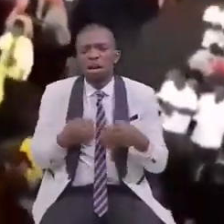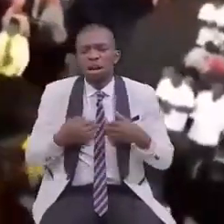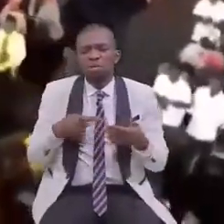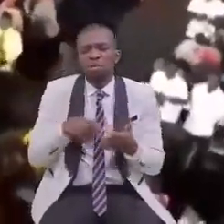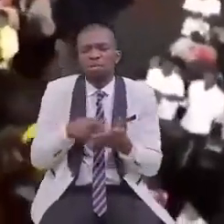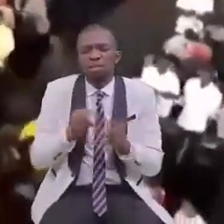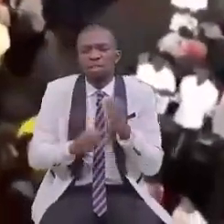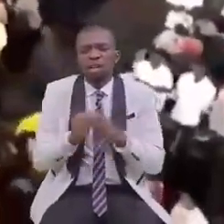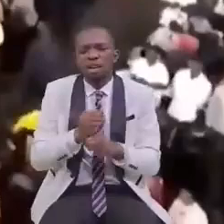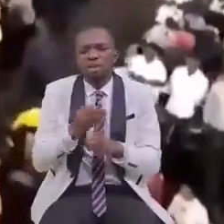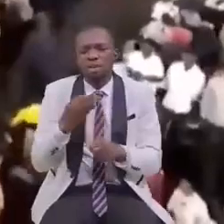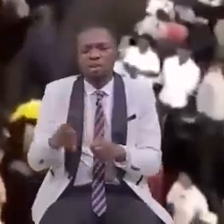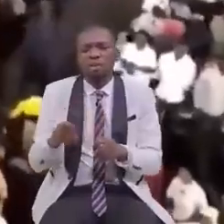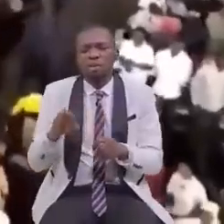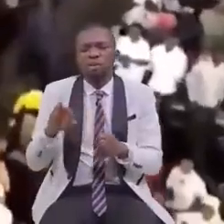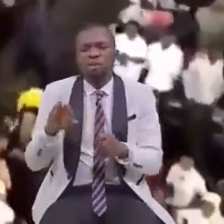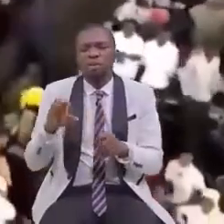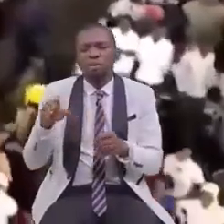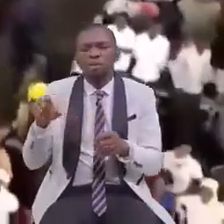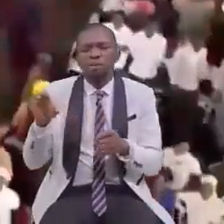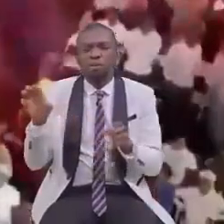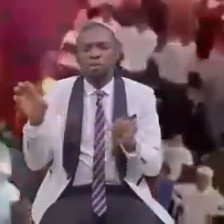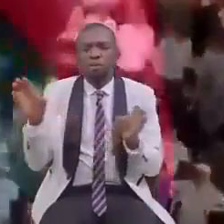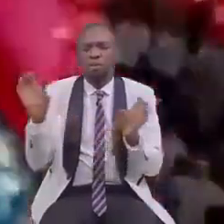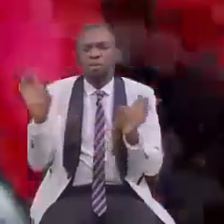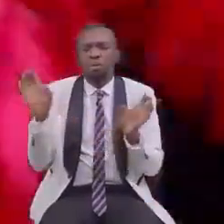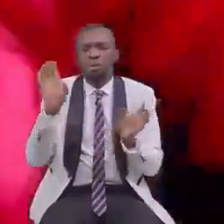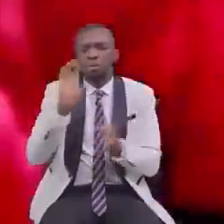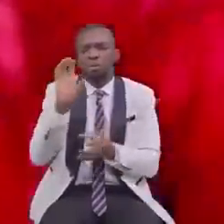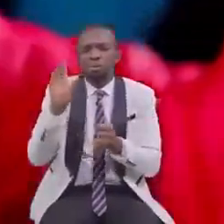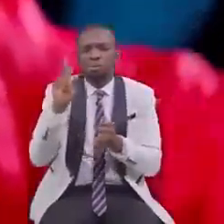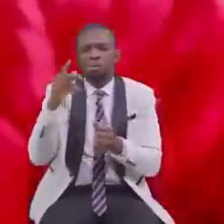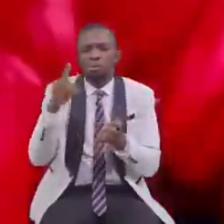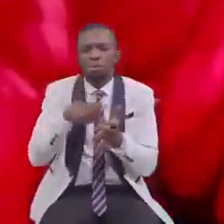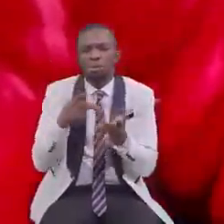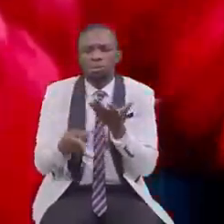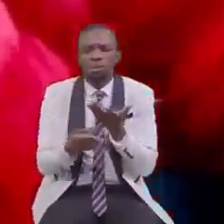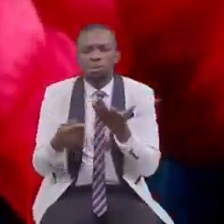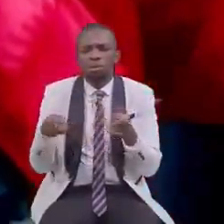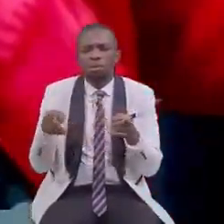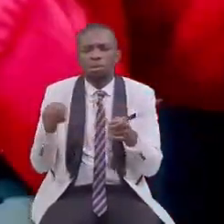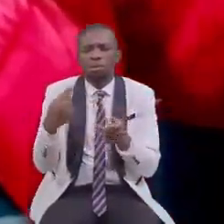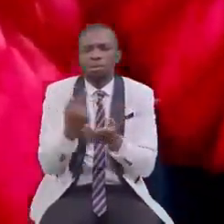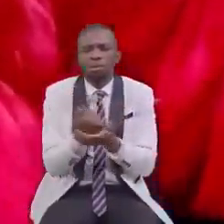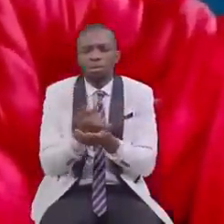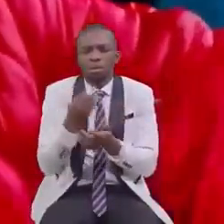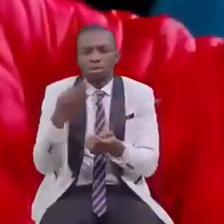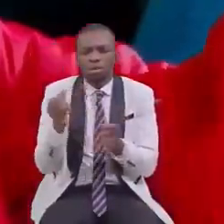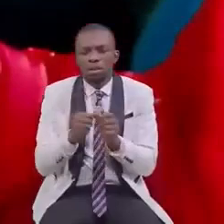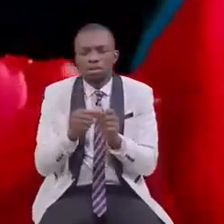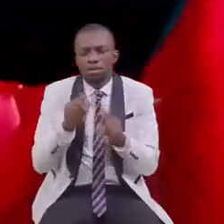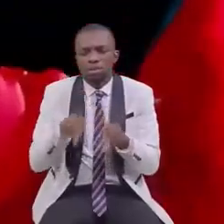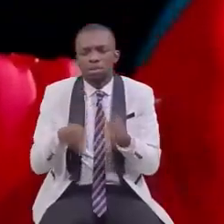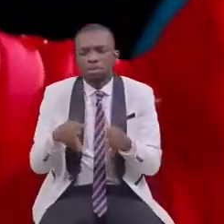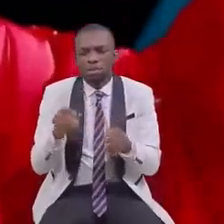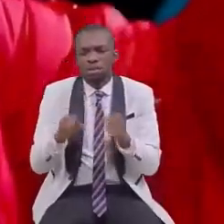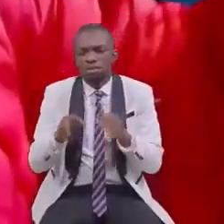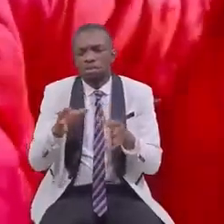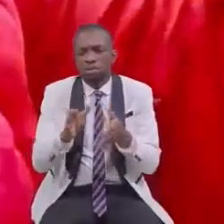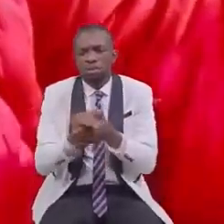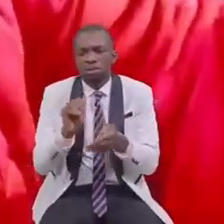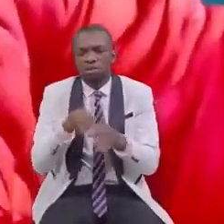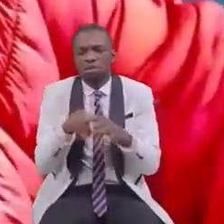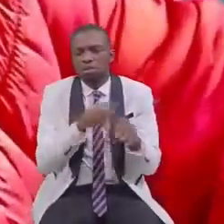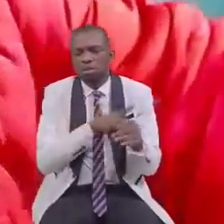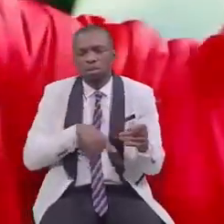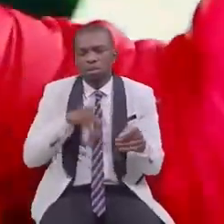we have, GCK, the gospel for every creature, if you believe in the Lord, you repent, raise up your hand, if